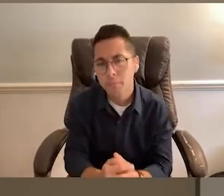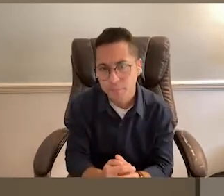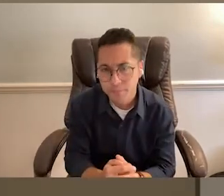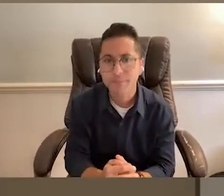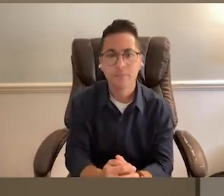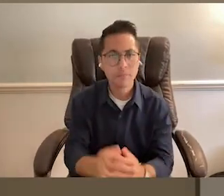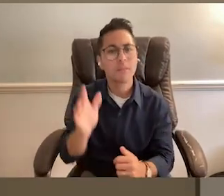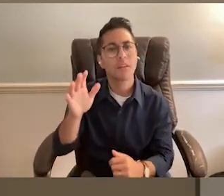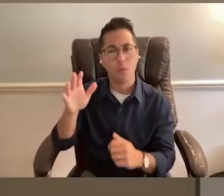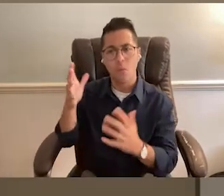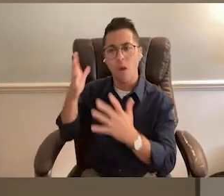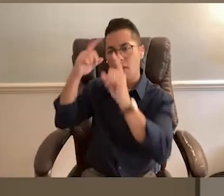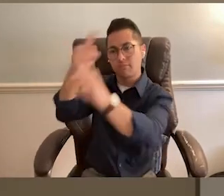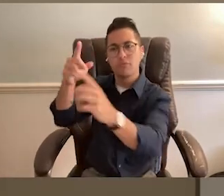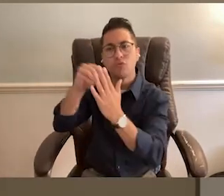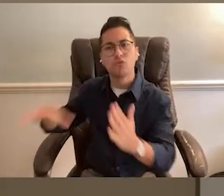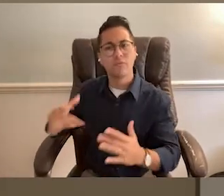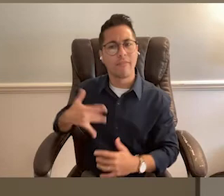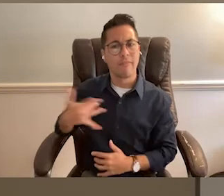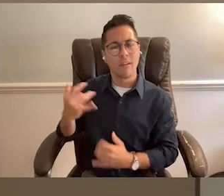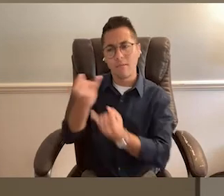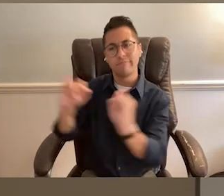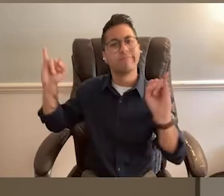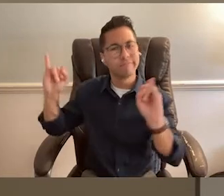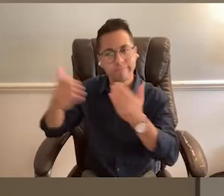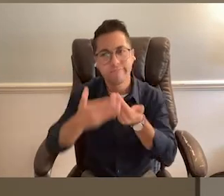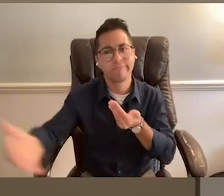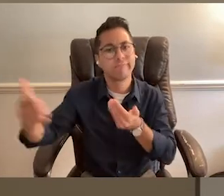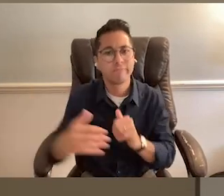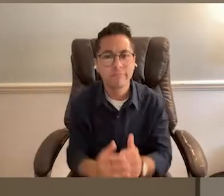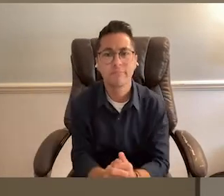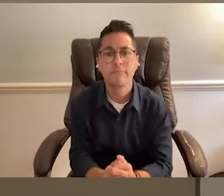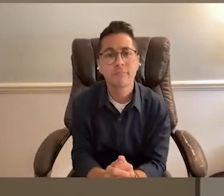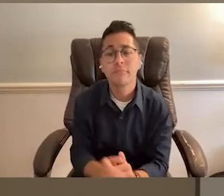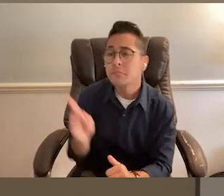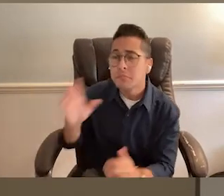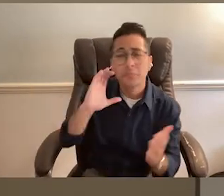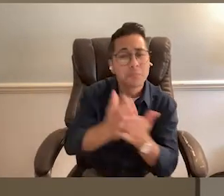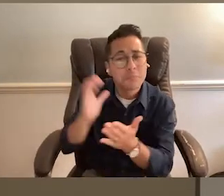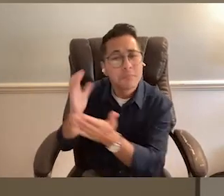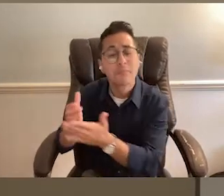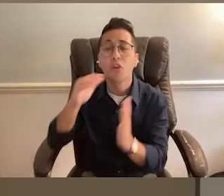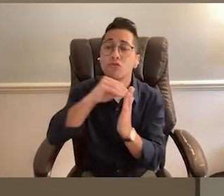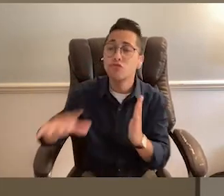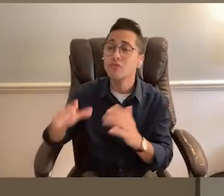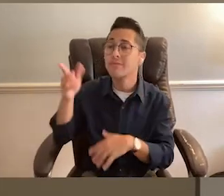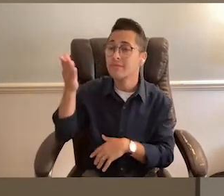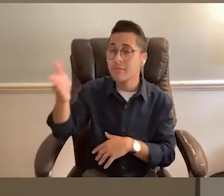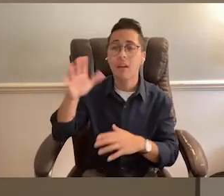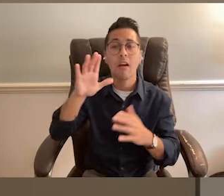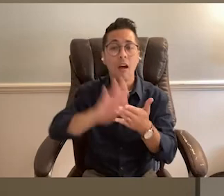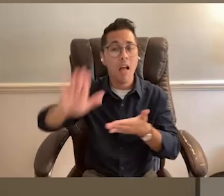same-age peers, which I think is so important. Up here is our mission and our goal. So our mission is to provide